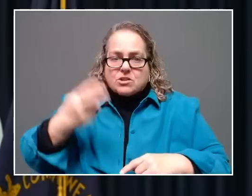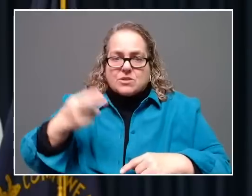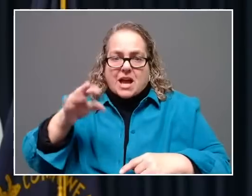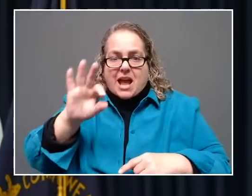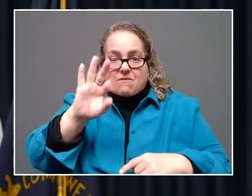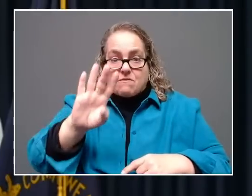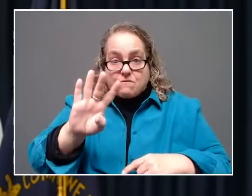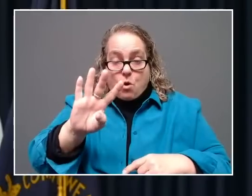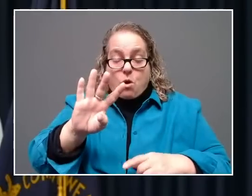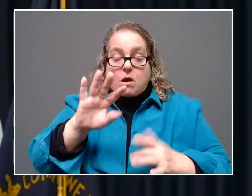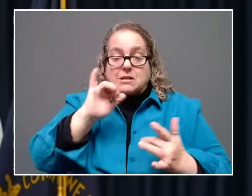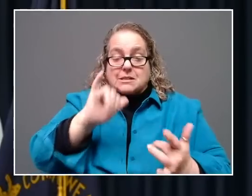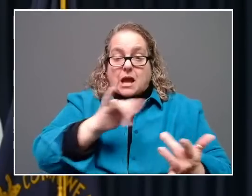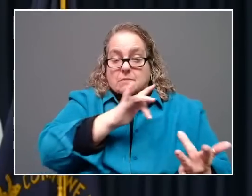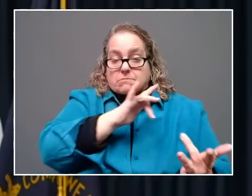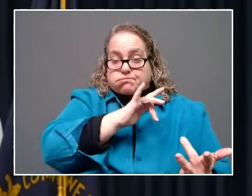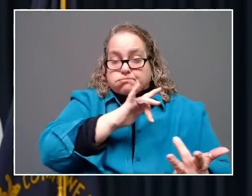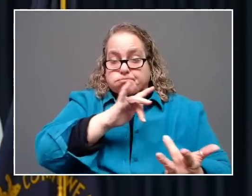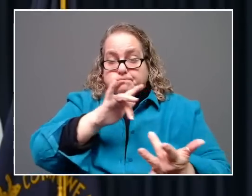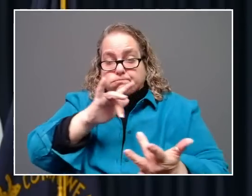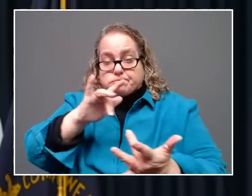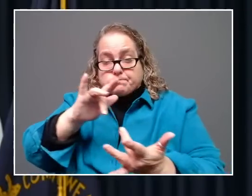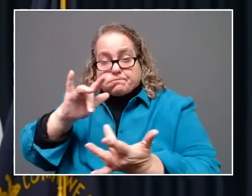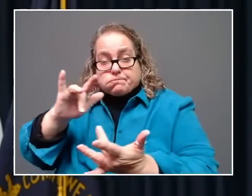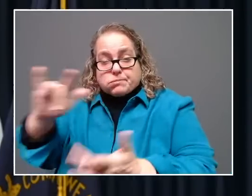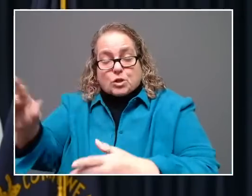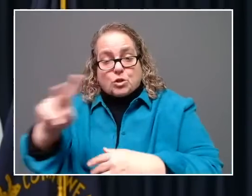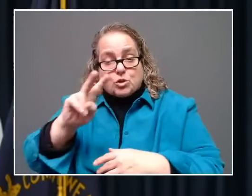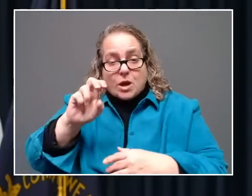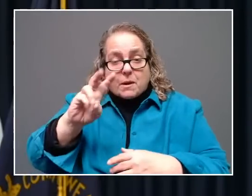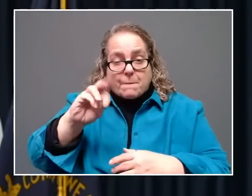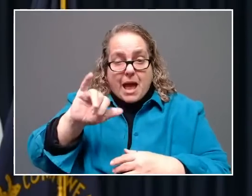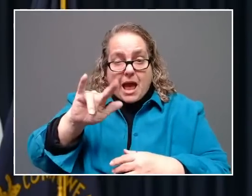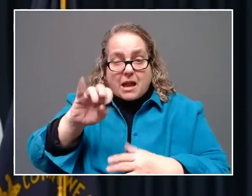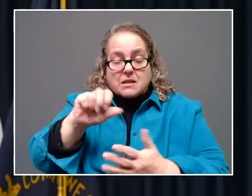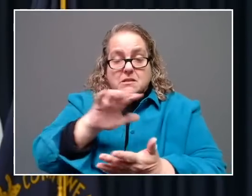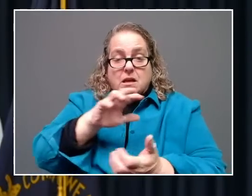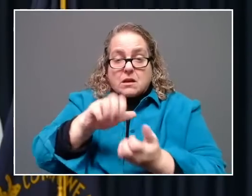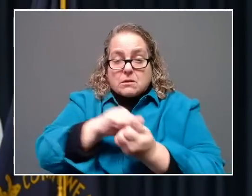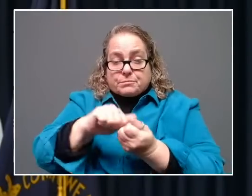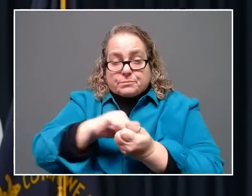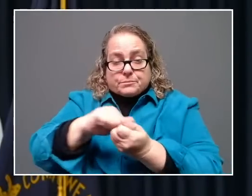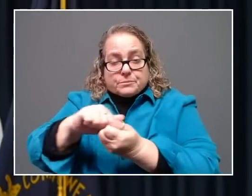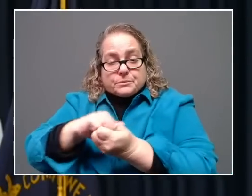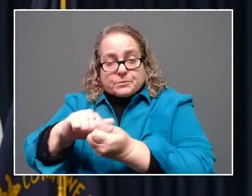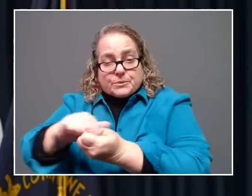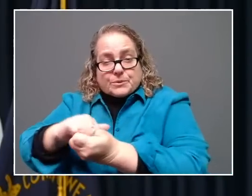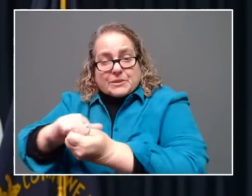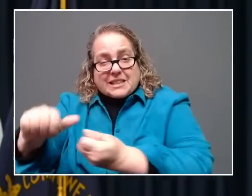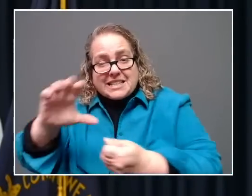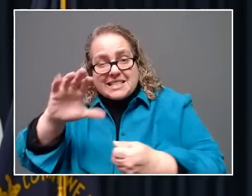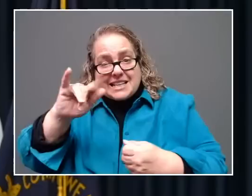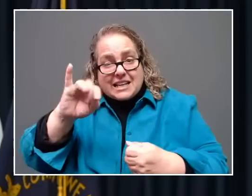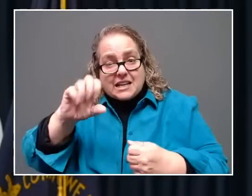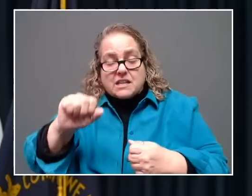200 miles, nearly wiping out cities, taking over 80 Kentuckians from us, more than we have ever lost in any